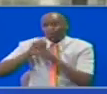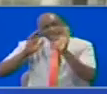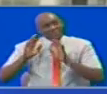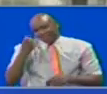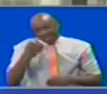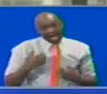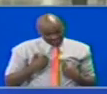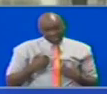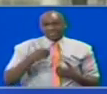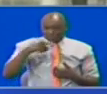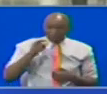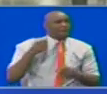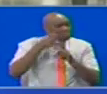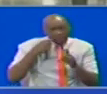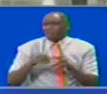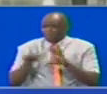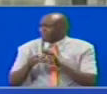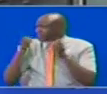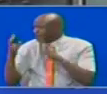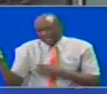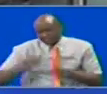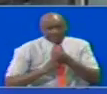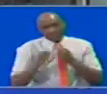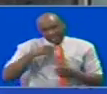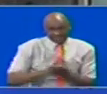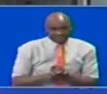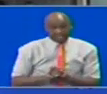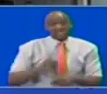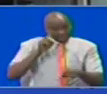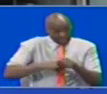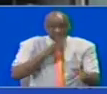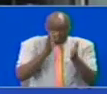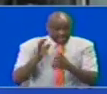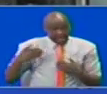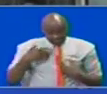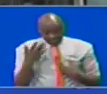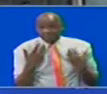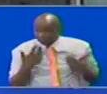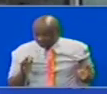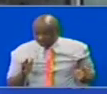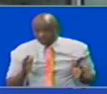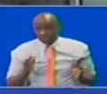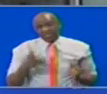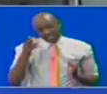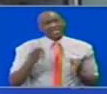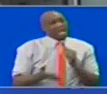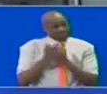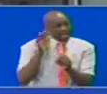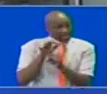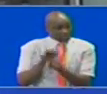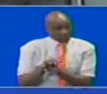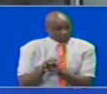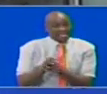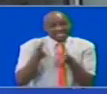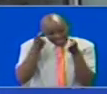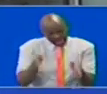are continuing to rally more members to their side. Well, we have put a strategy in place that was very effective, and so